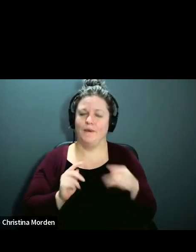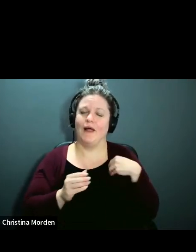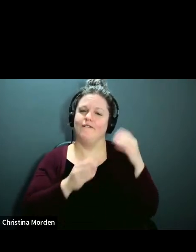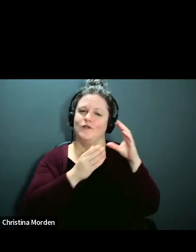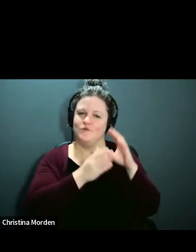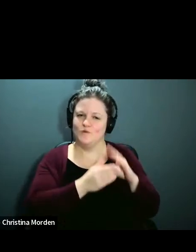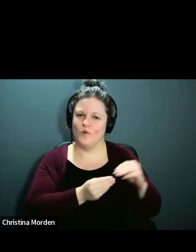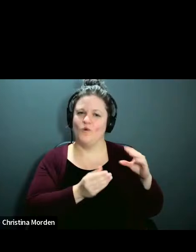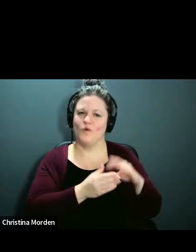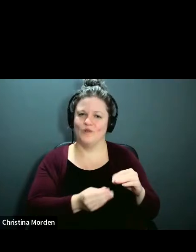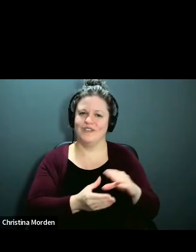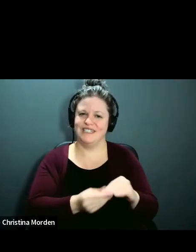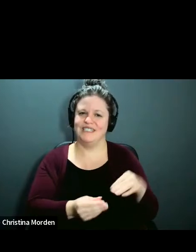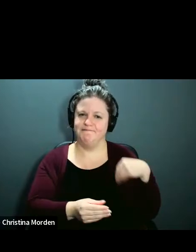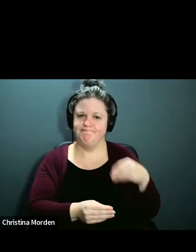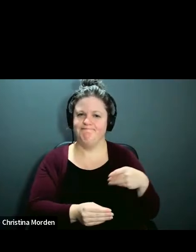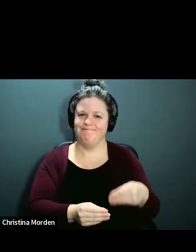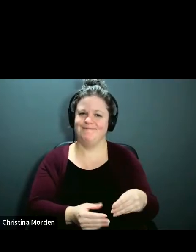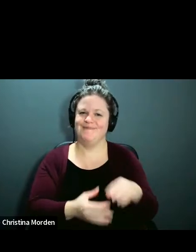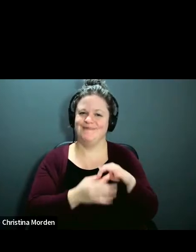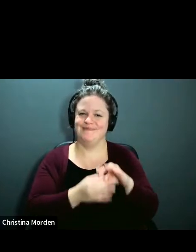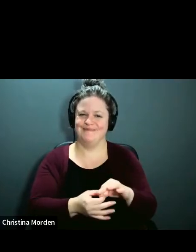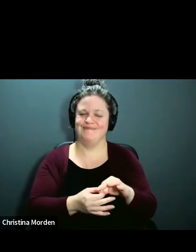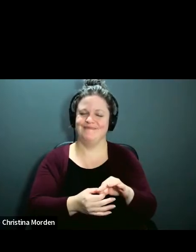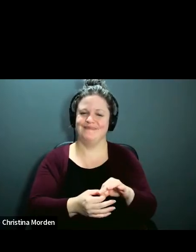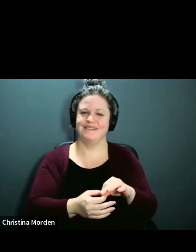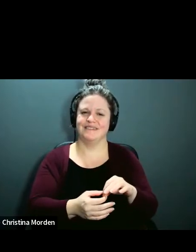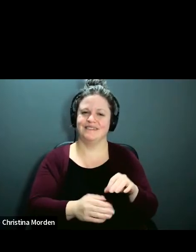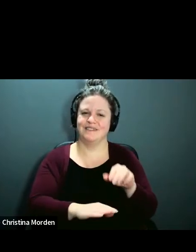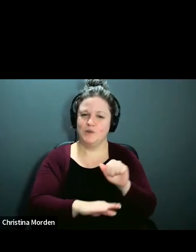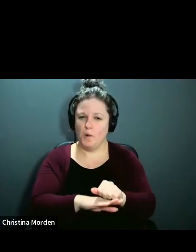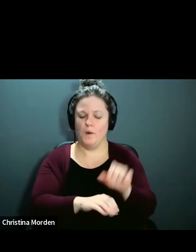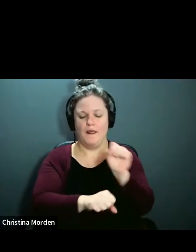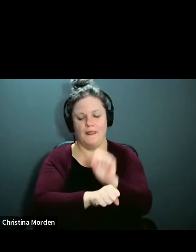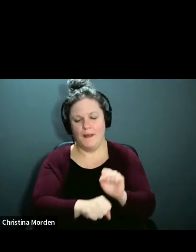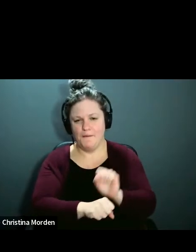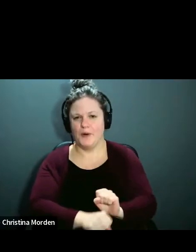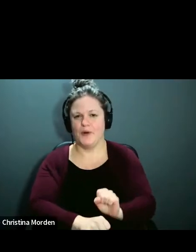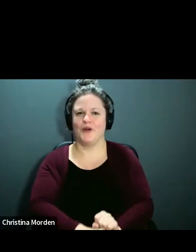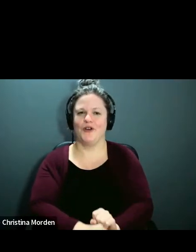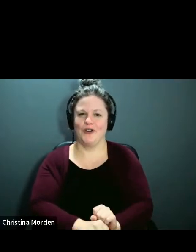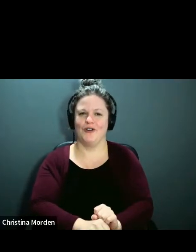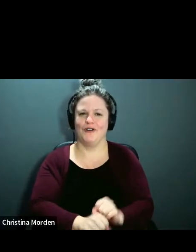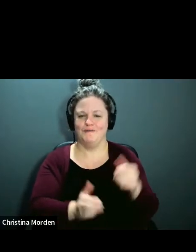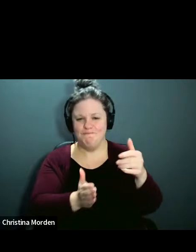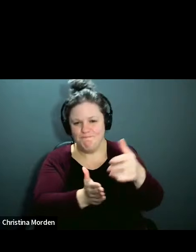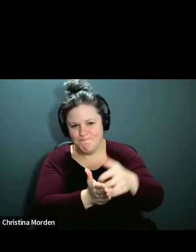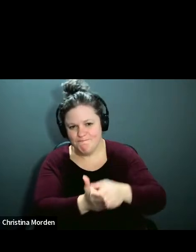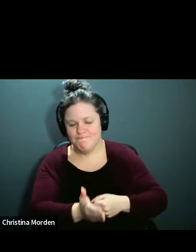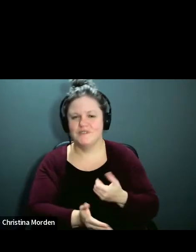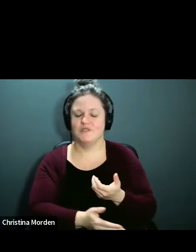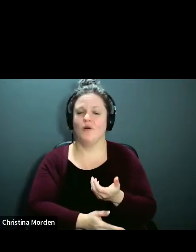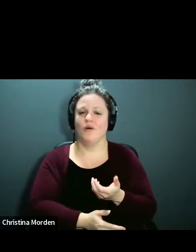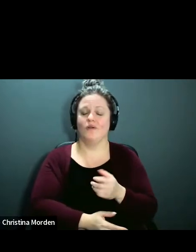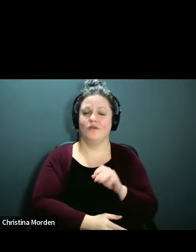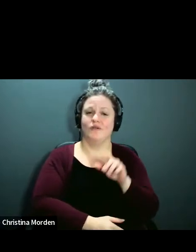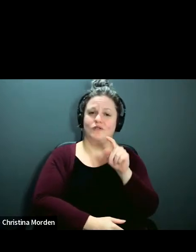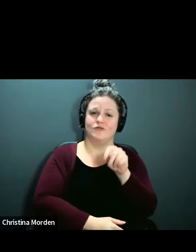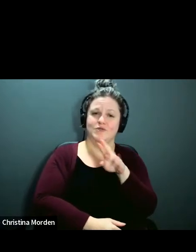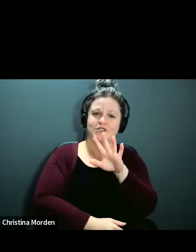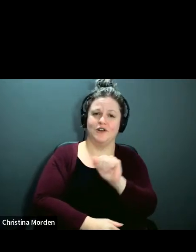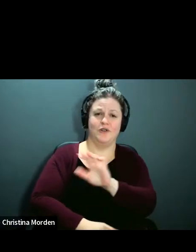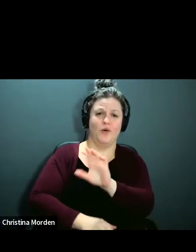um related to the that the labor of of making this building material so uh your work in my mind